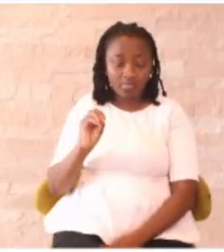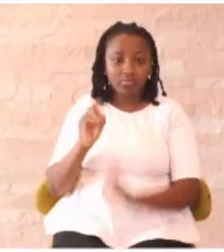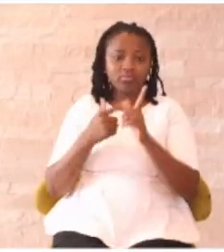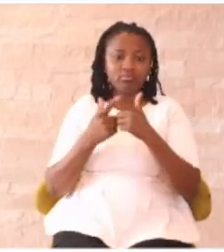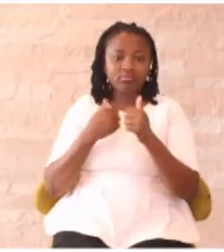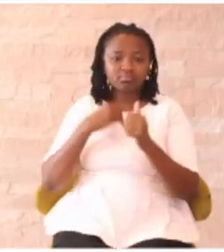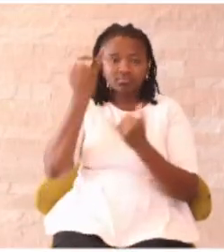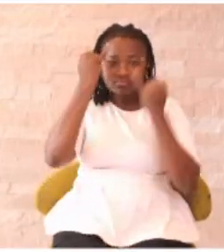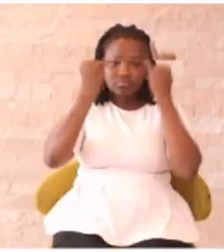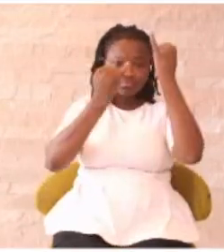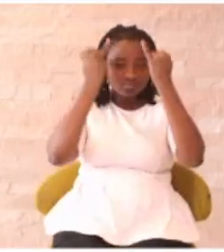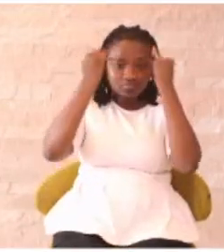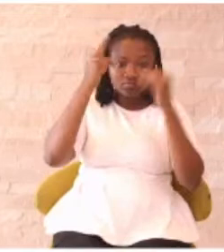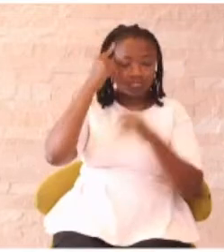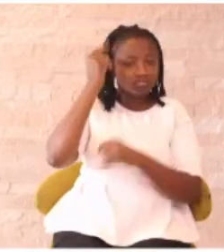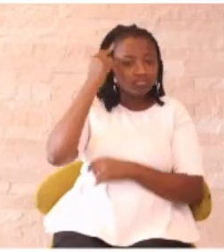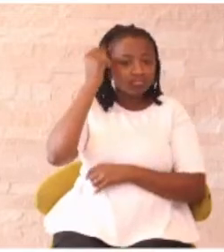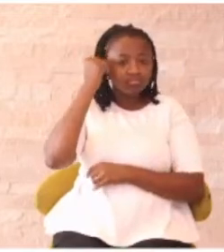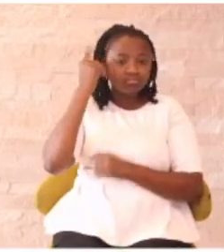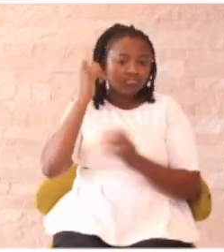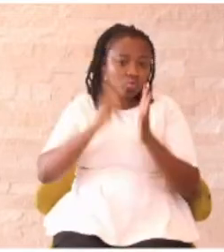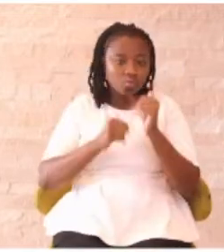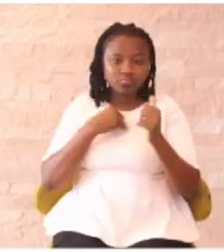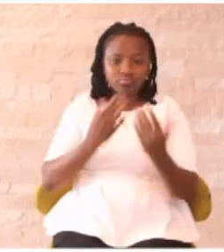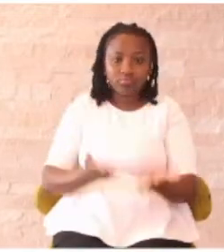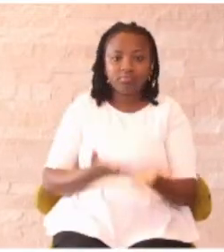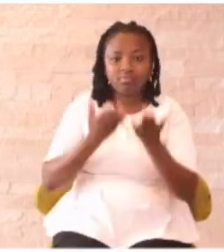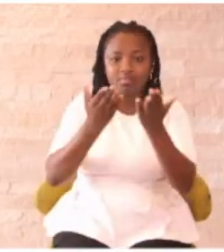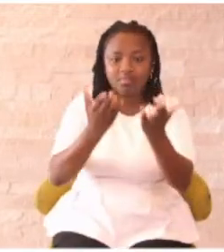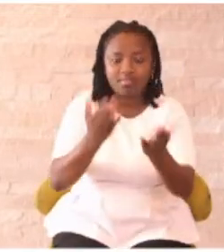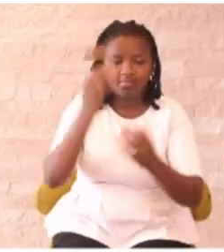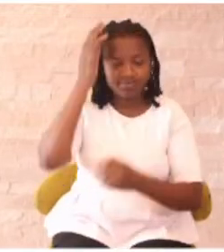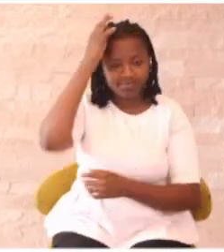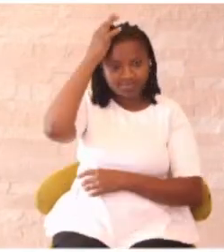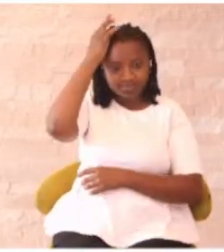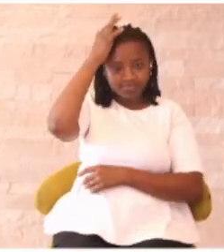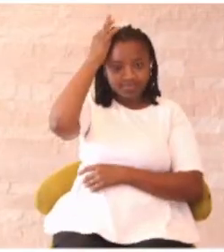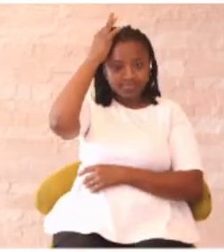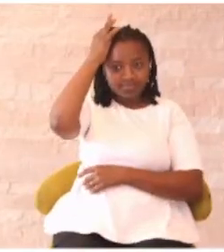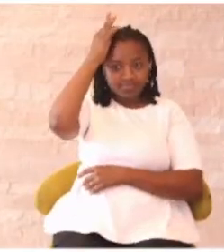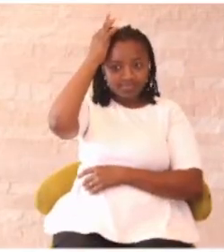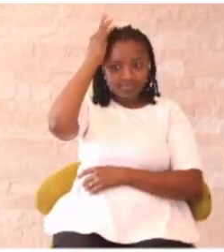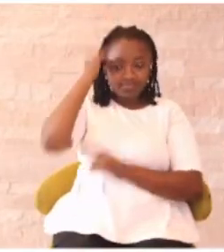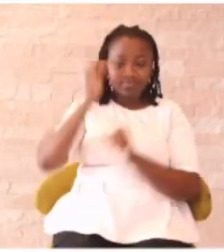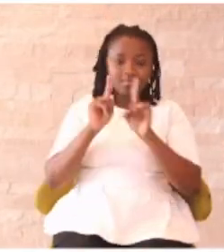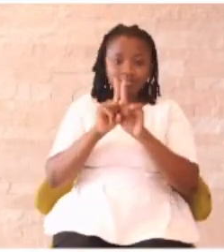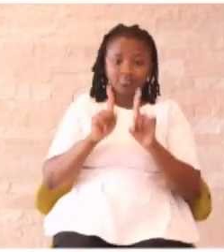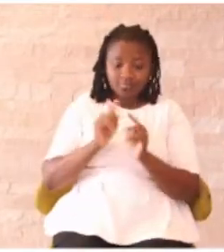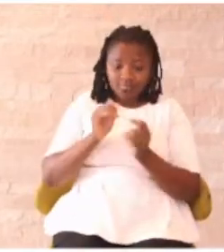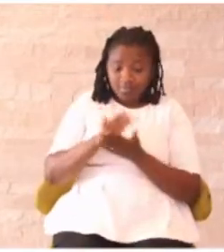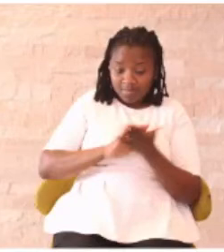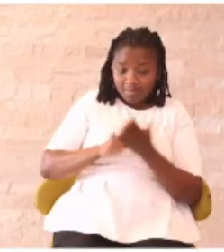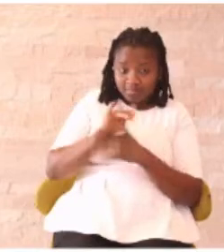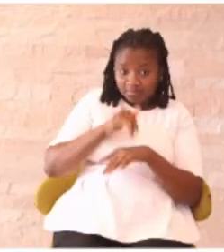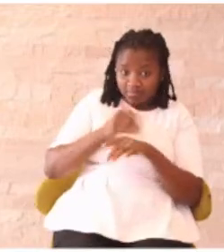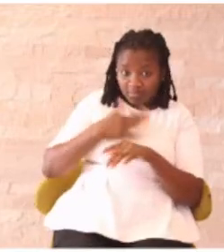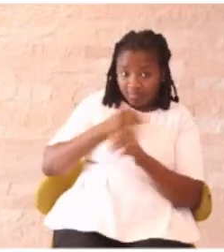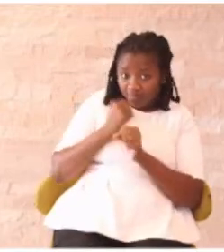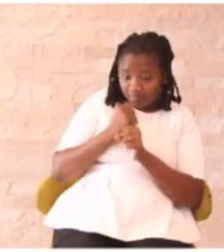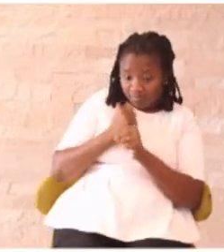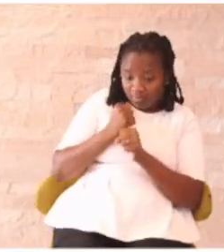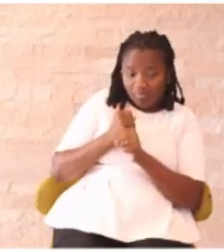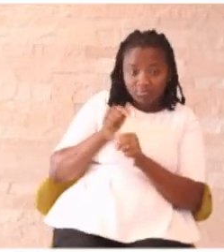on the development of a legislative formula. Again, based on the work that we have been doing